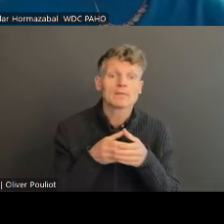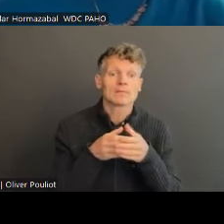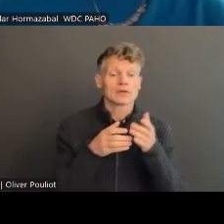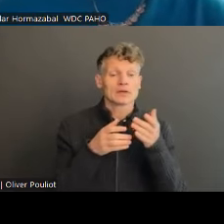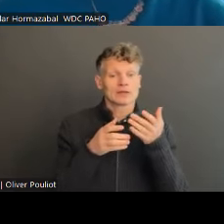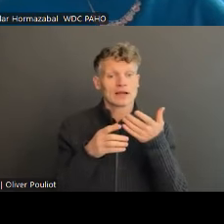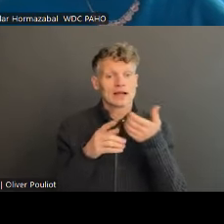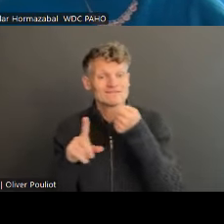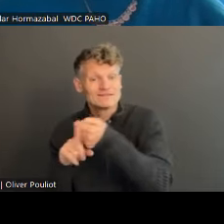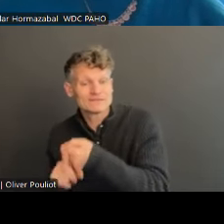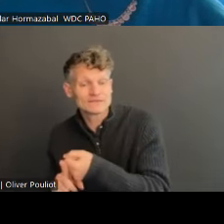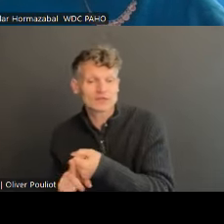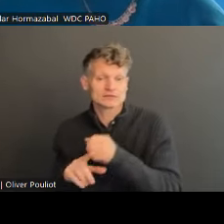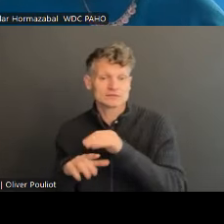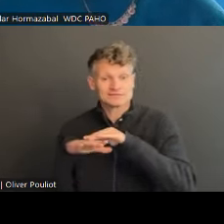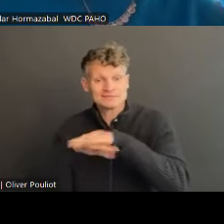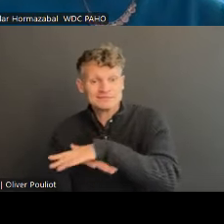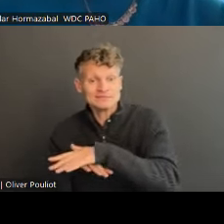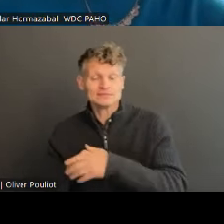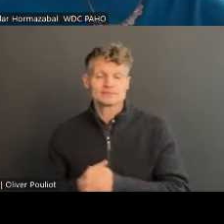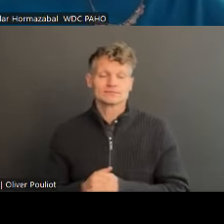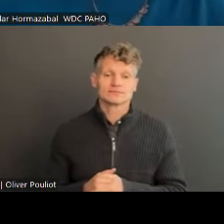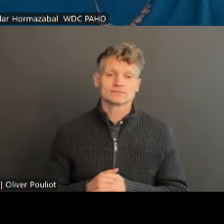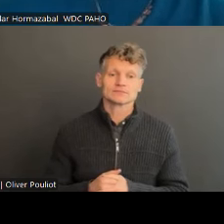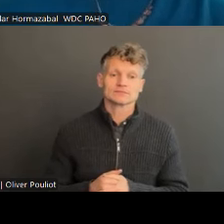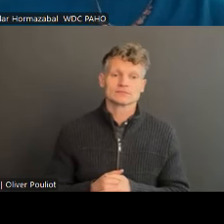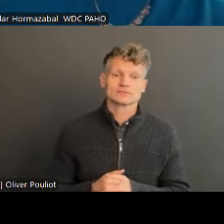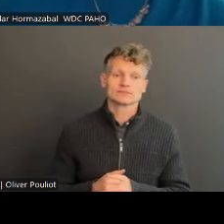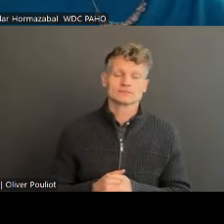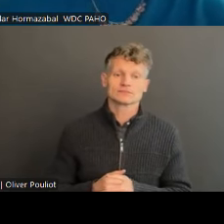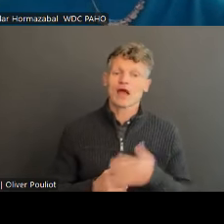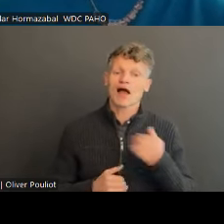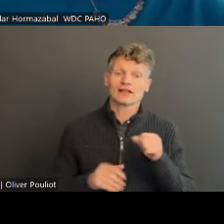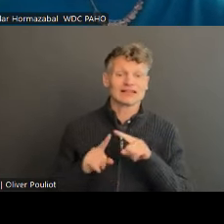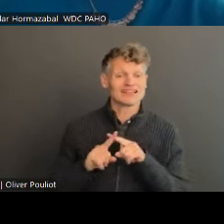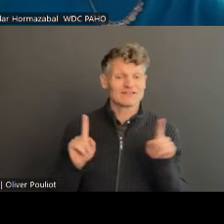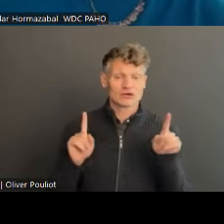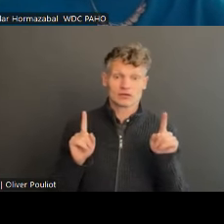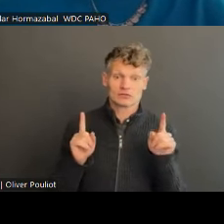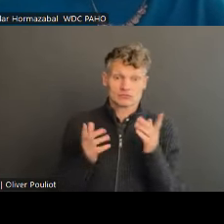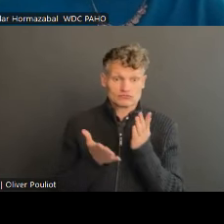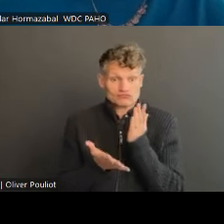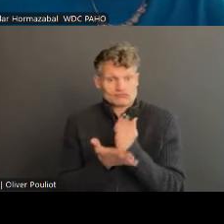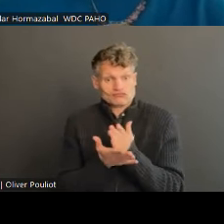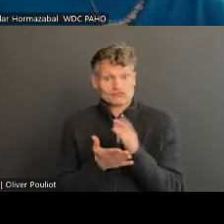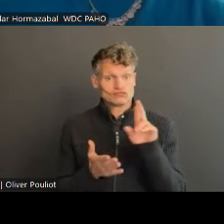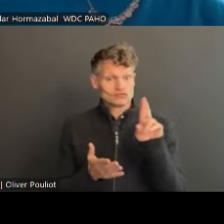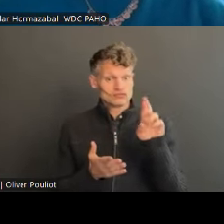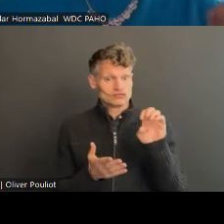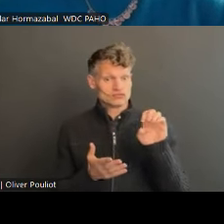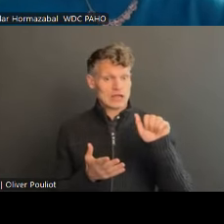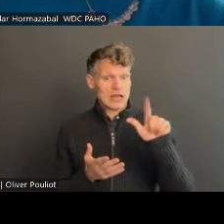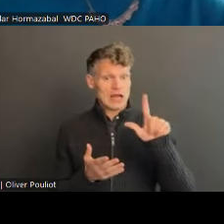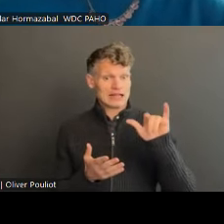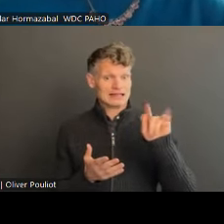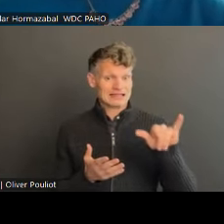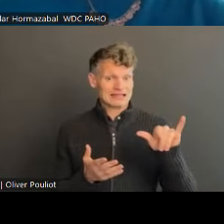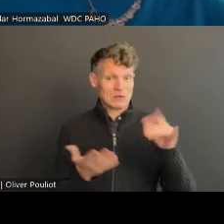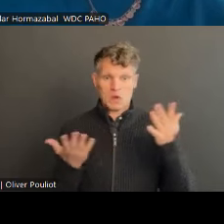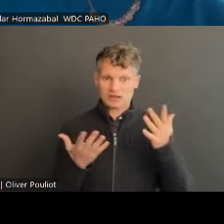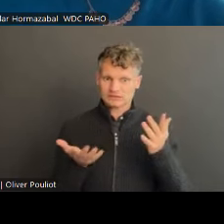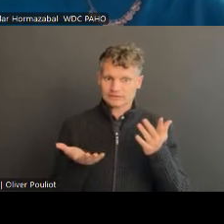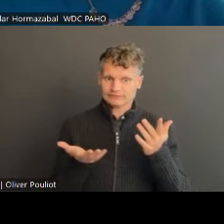we know that there is a heterogeneity and different reality in each region, and we need to adapt the interventions to these